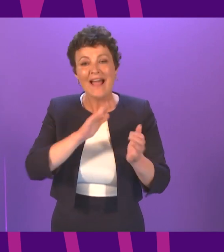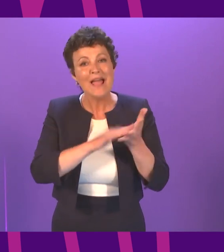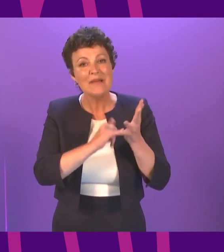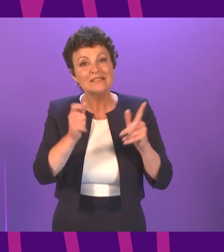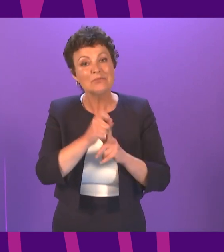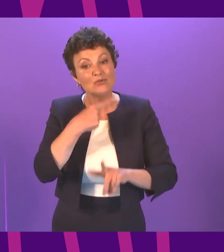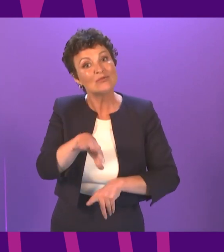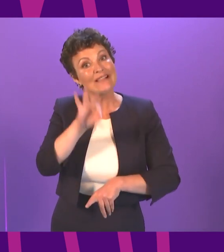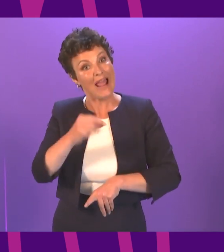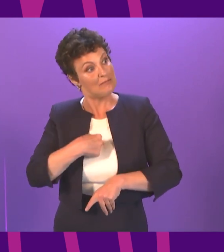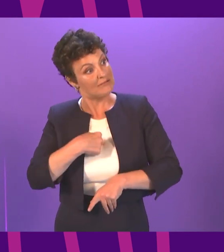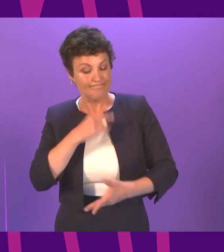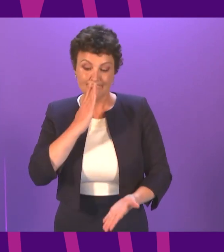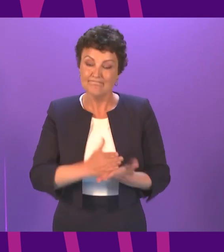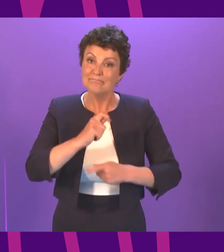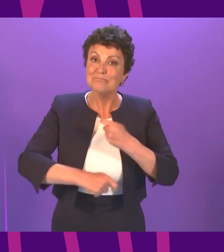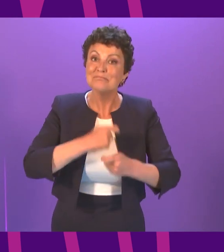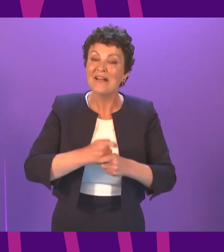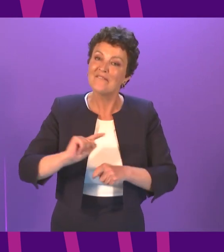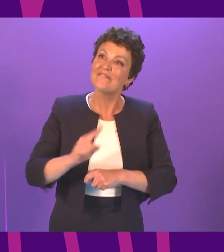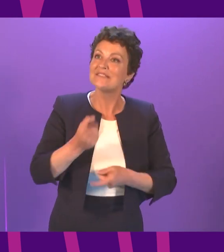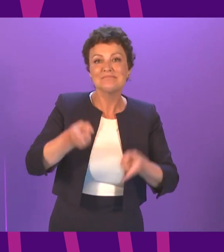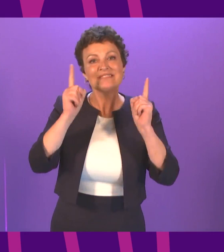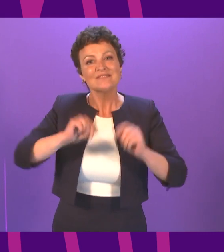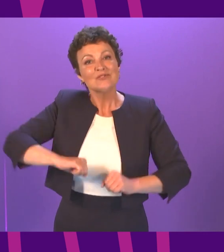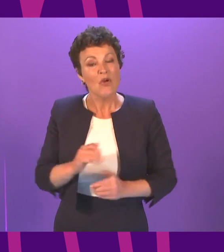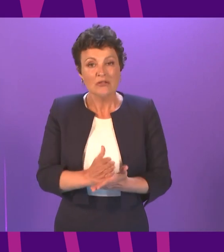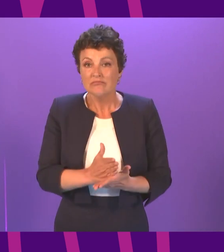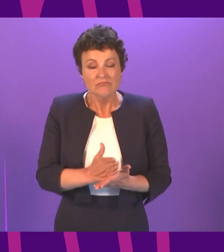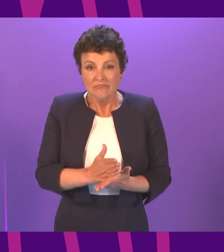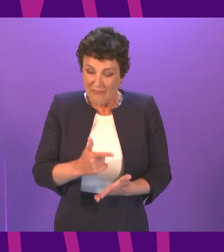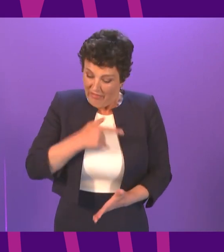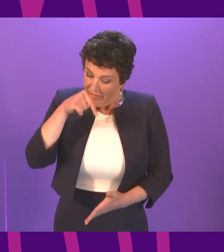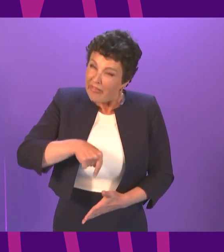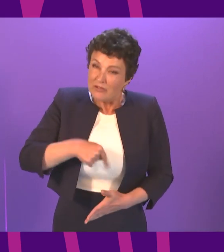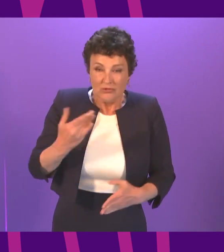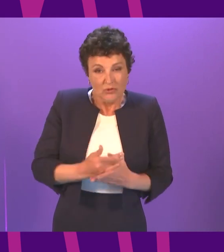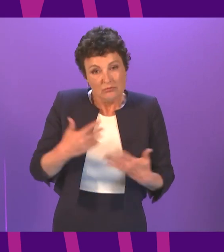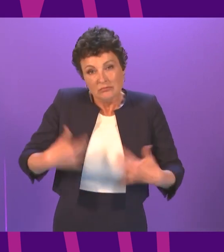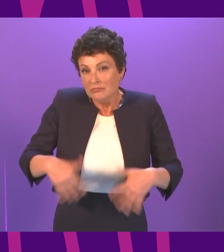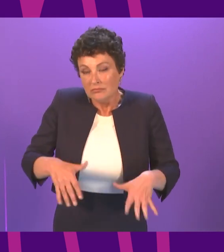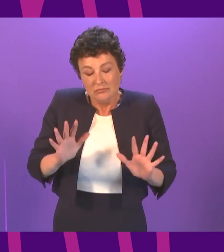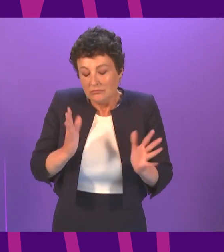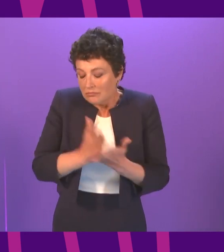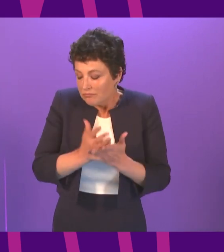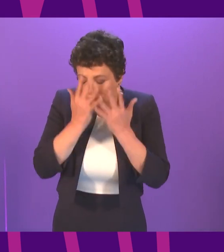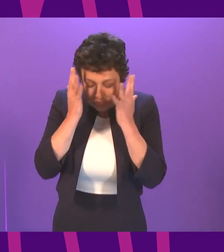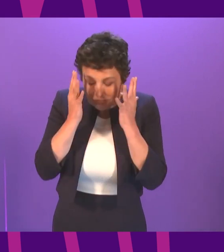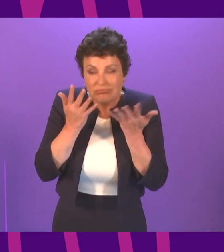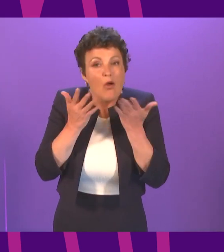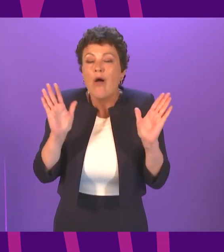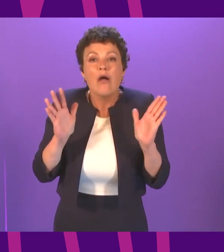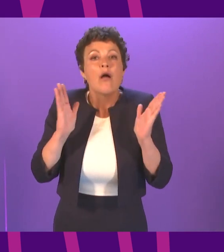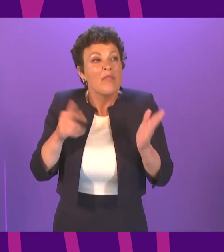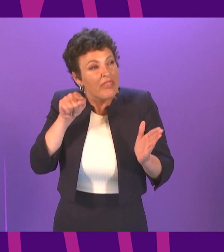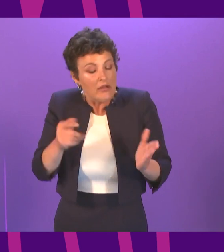as Parliament's nominee to be First Minister of Scotland. There is simply no greater privilege than to be elected as the First